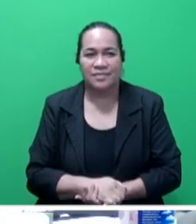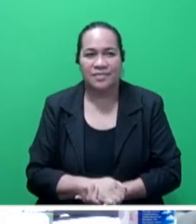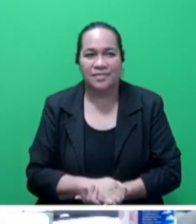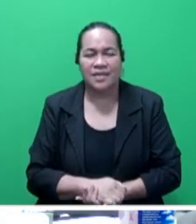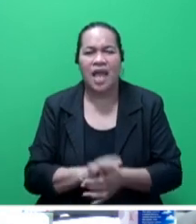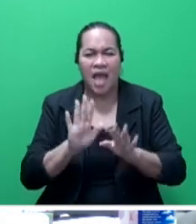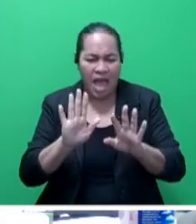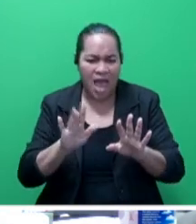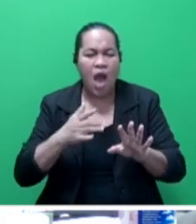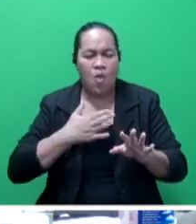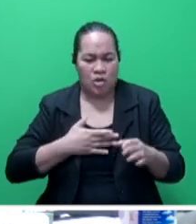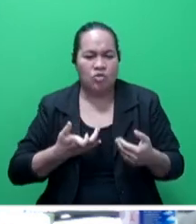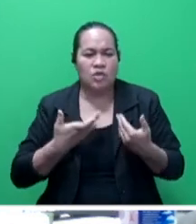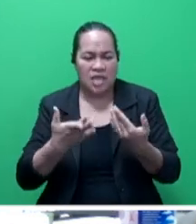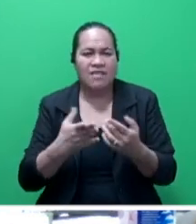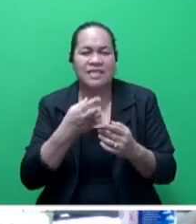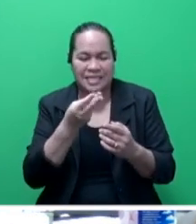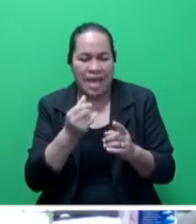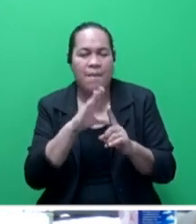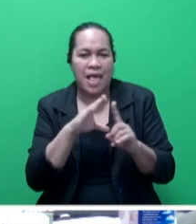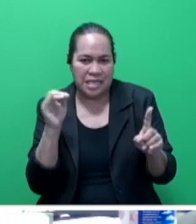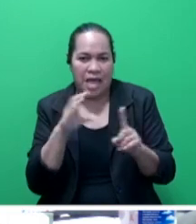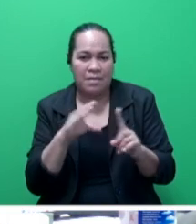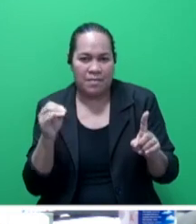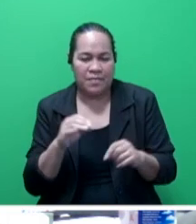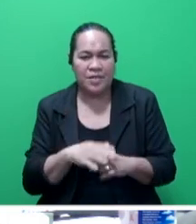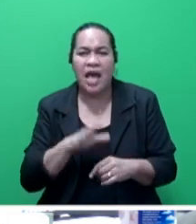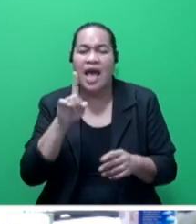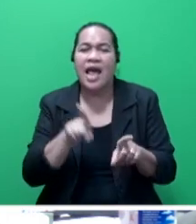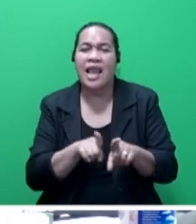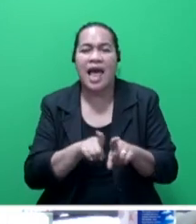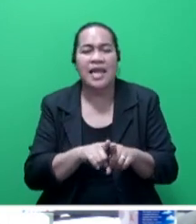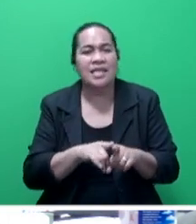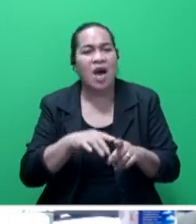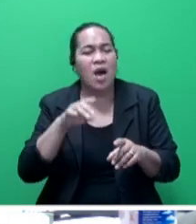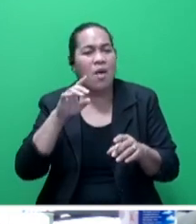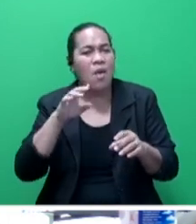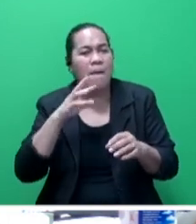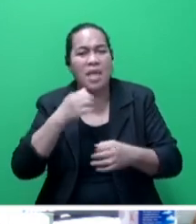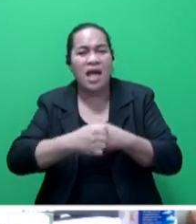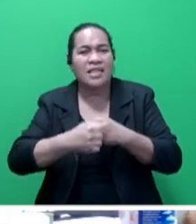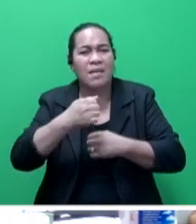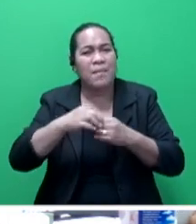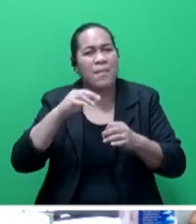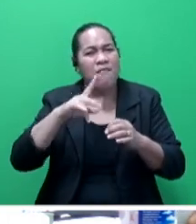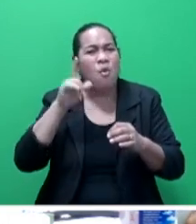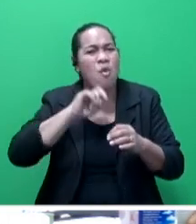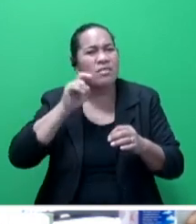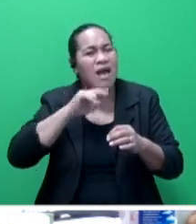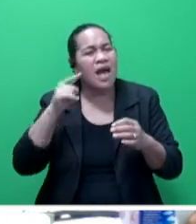Let me give you a few examples, Mr. Speaker, sir. Monasavu Dam was constructed way back in the